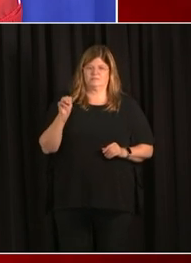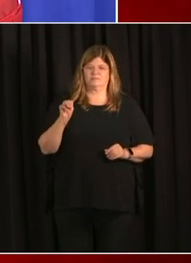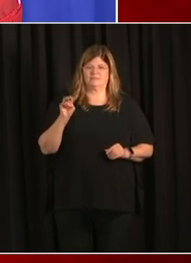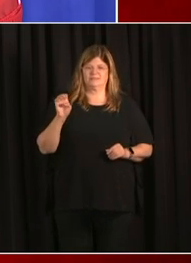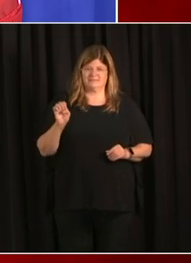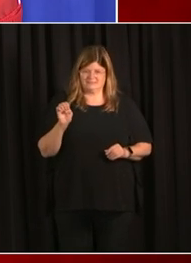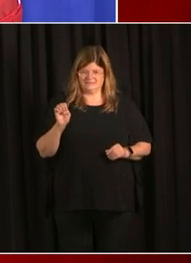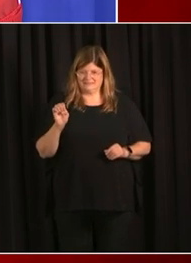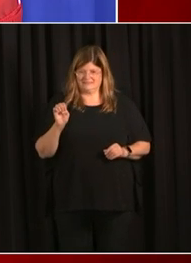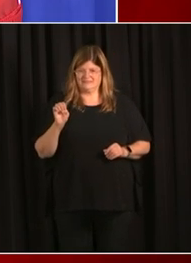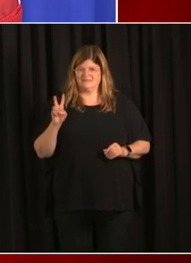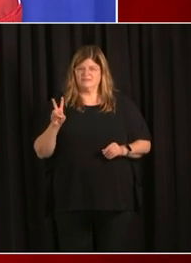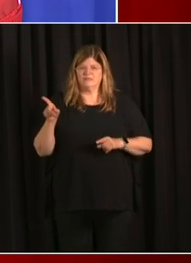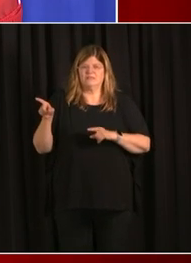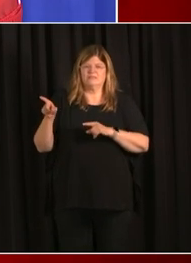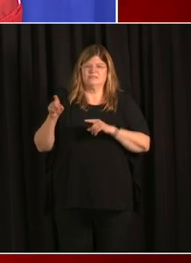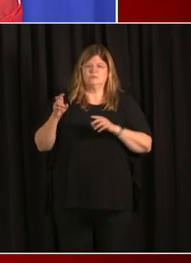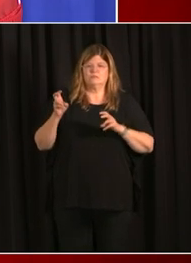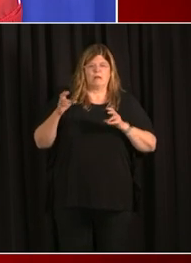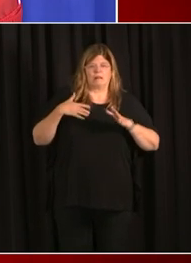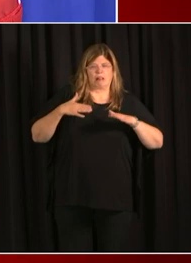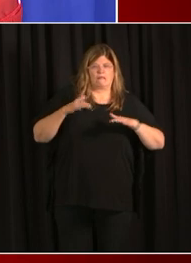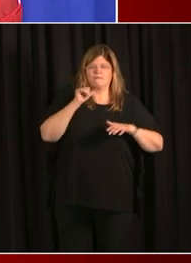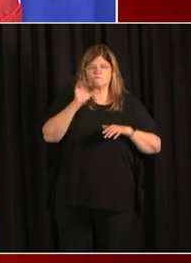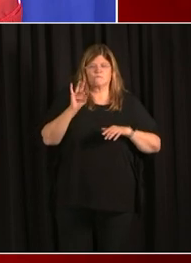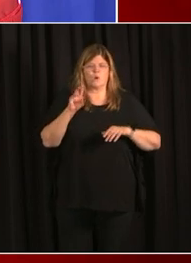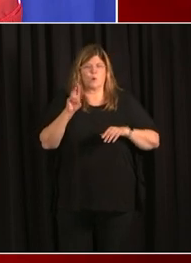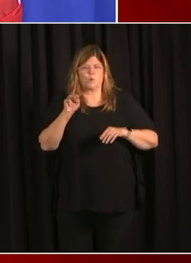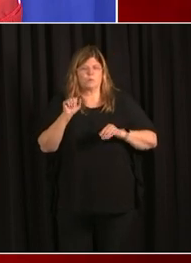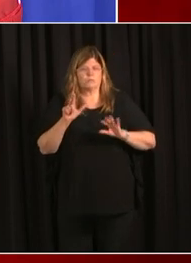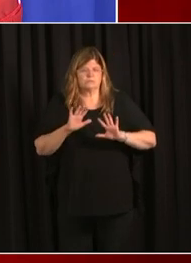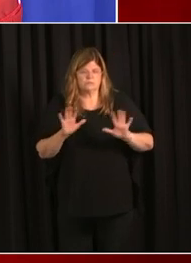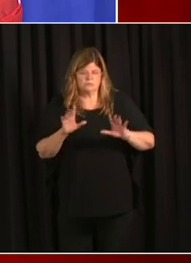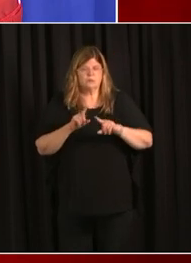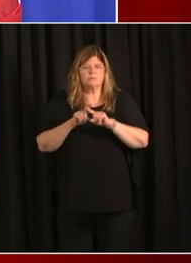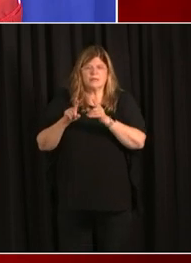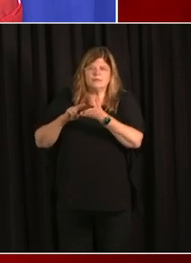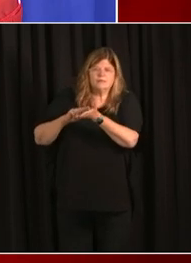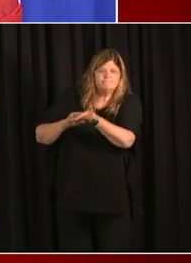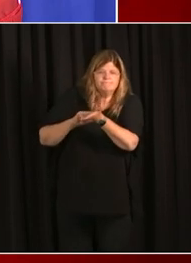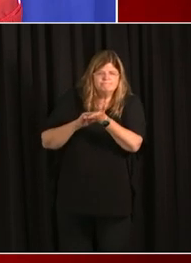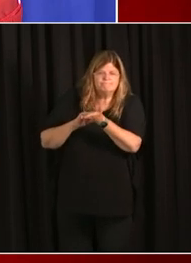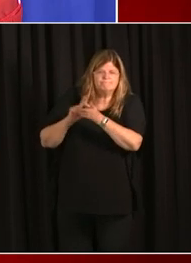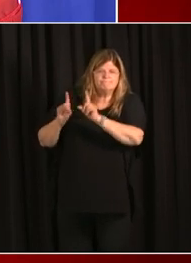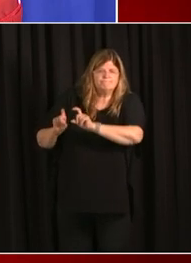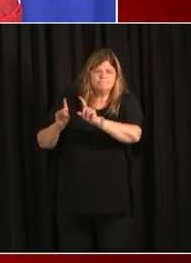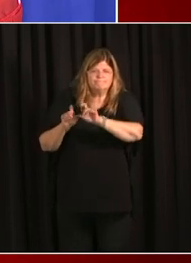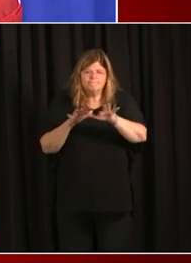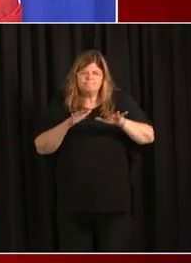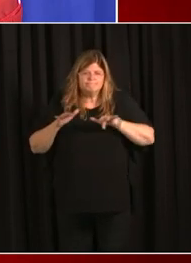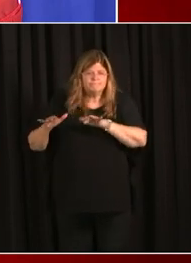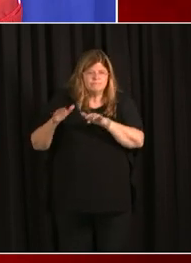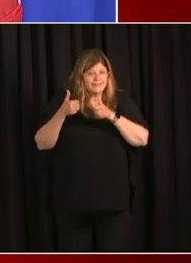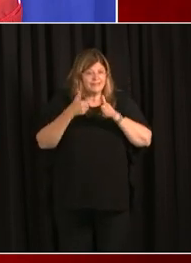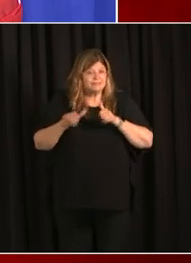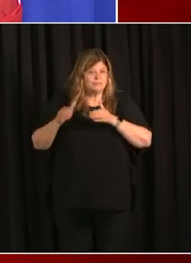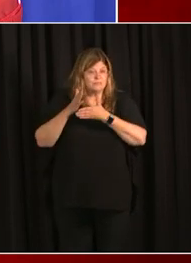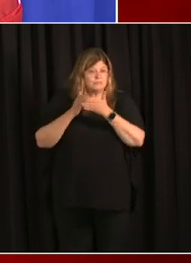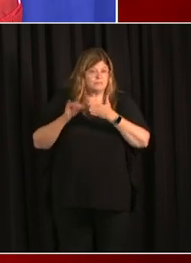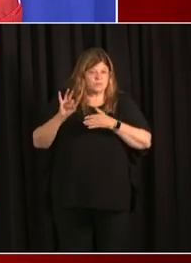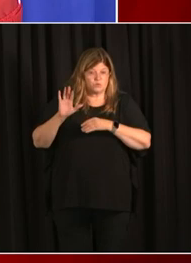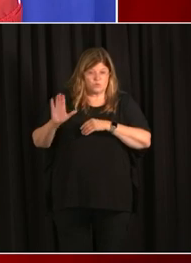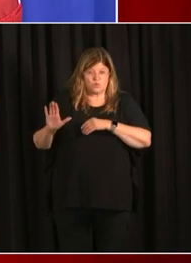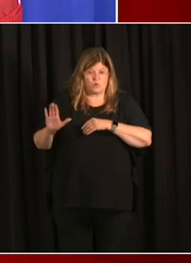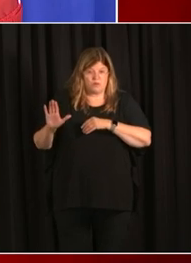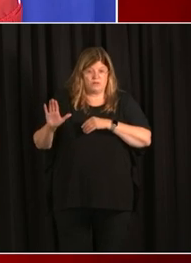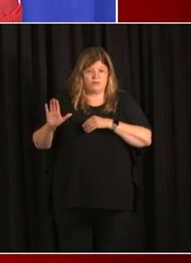do an informal survey of any schools that are doing any part of their day in person. And so